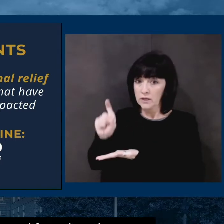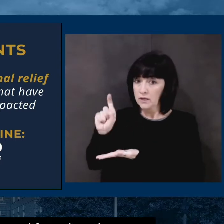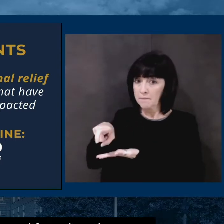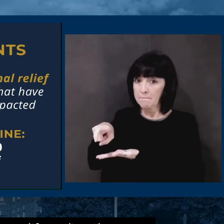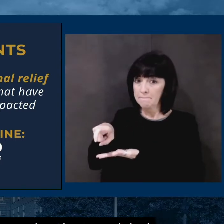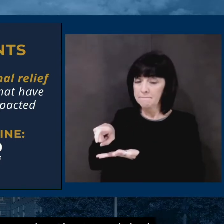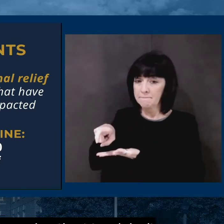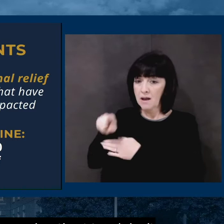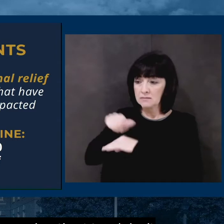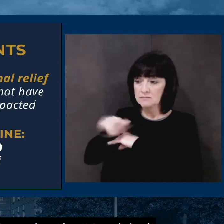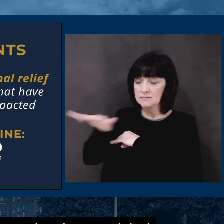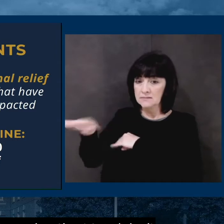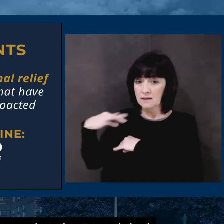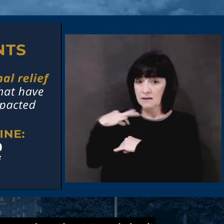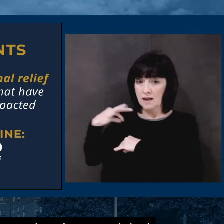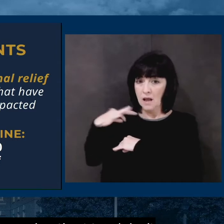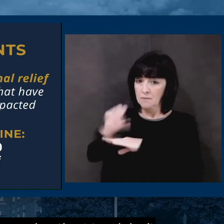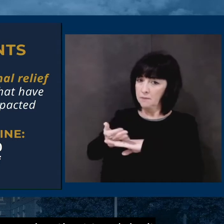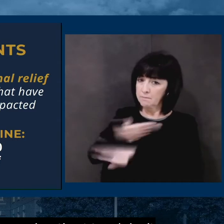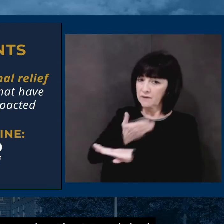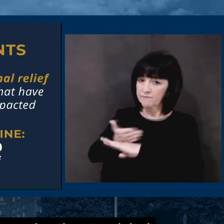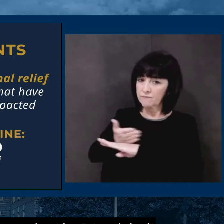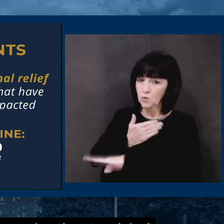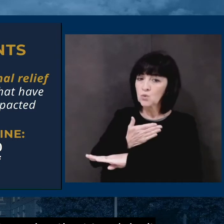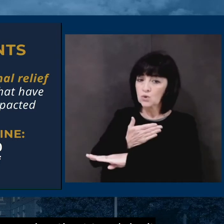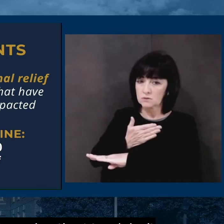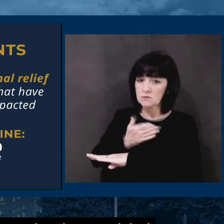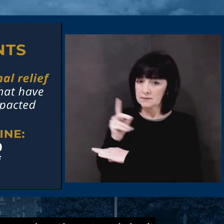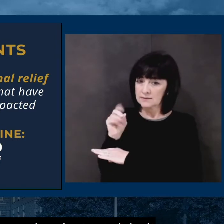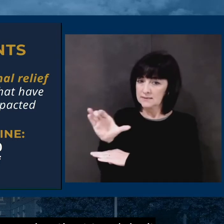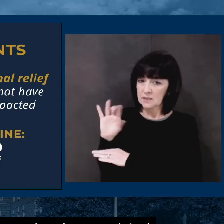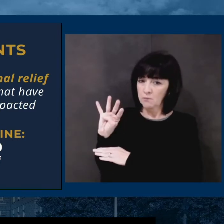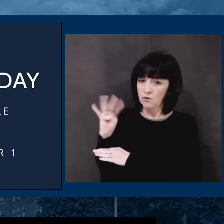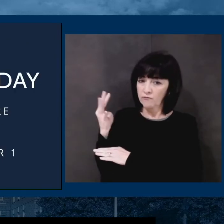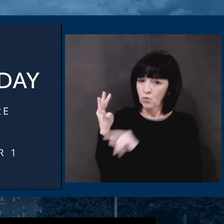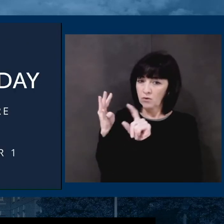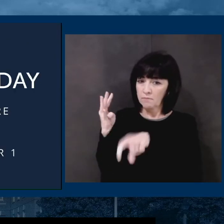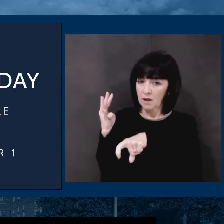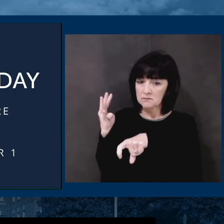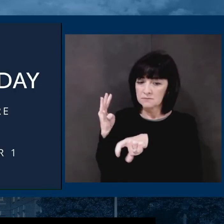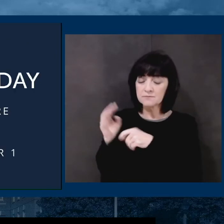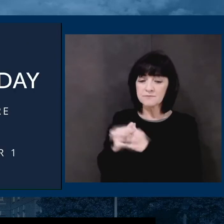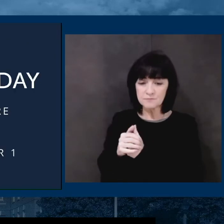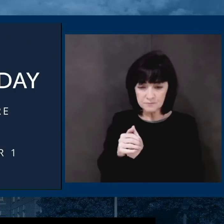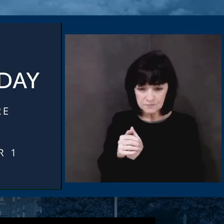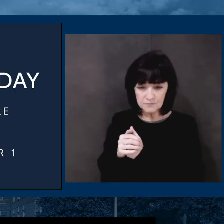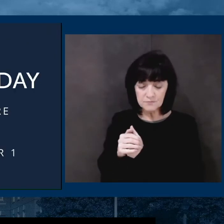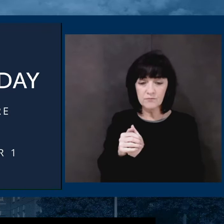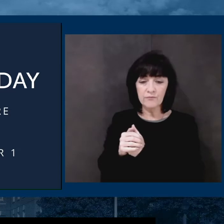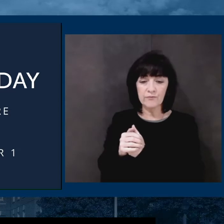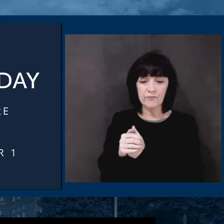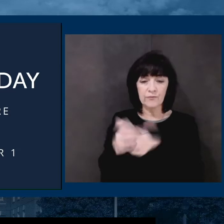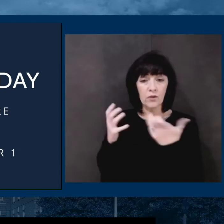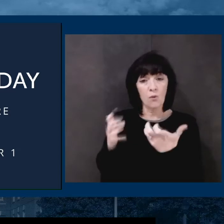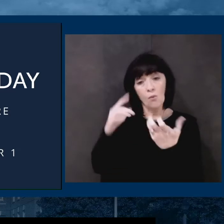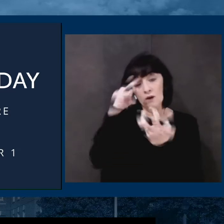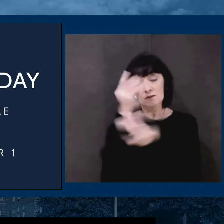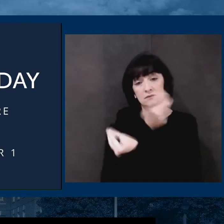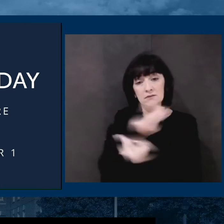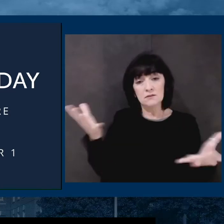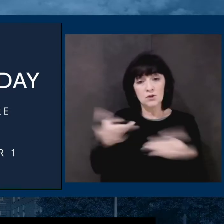apply for those relief grants. Lastly, just a note that today is Giving Tuesday,